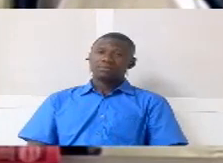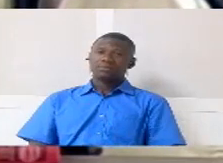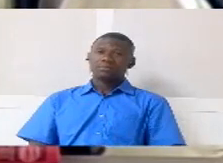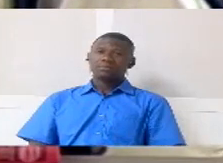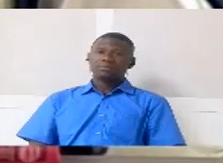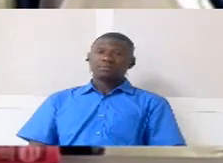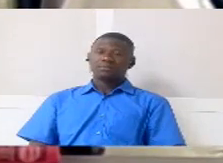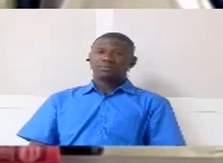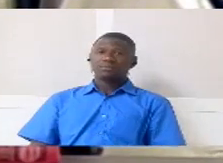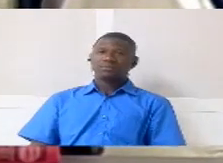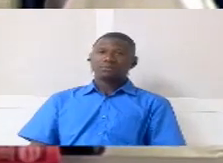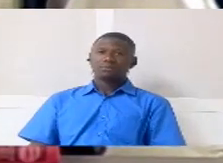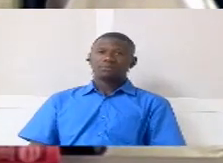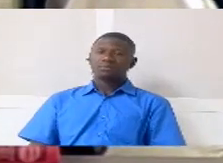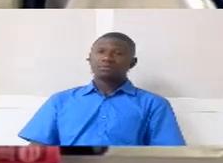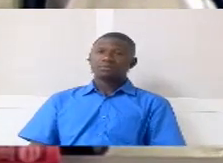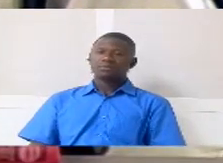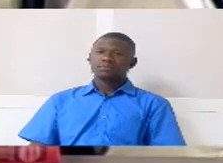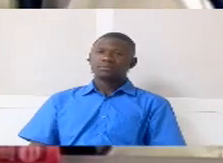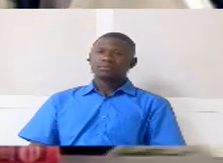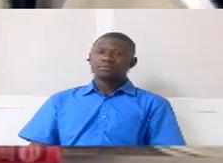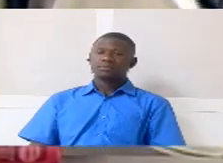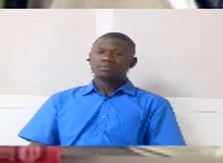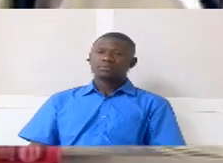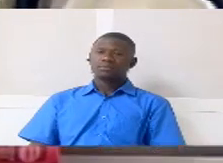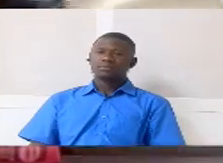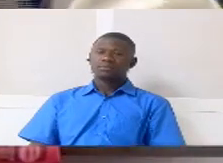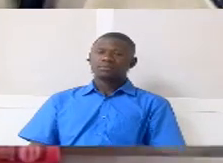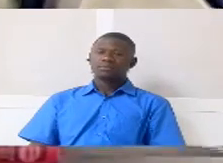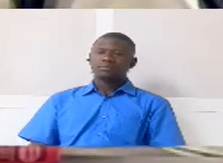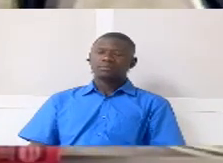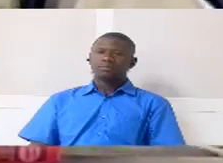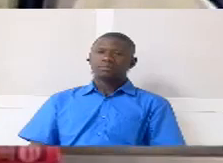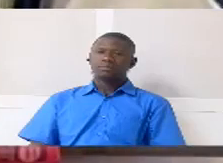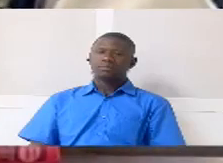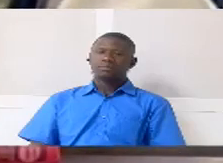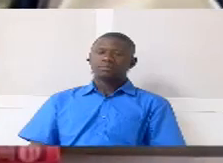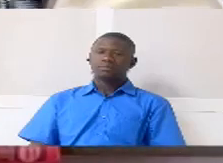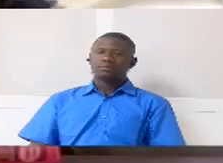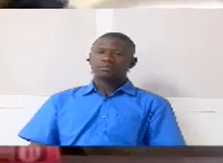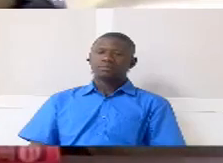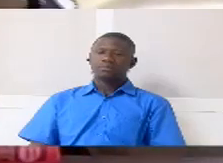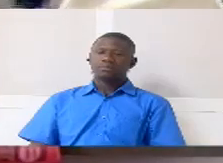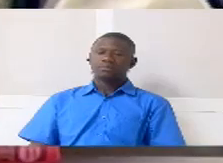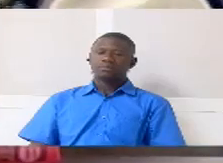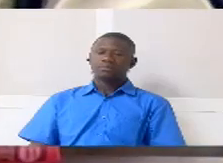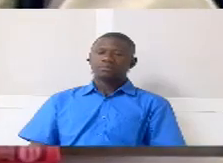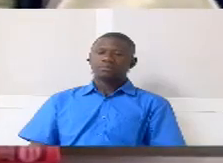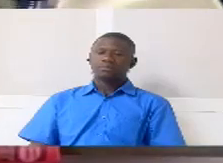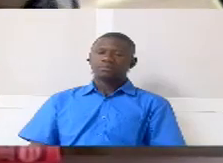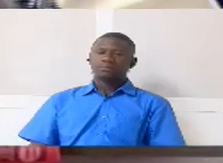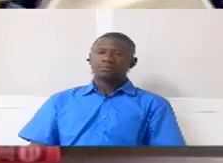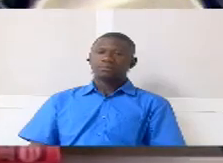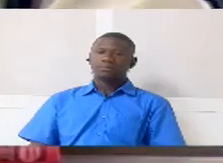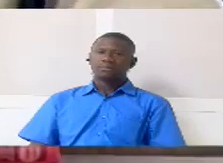La ta wala ko punishment wala wadi kadu ko e dulase hani dulase ngi nyanya wanya hani ni dula ni amuta ya hadamadi wona fe na